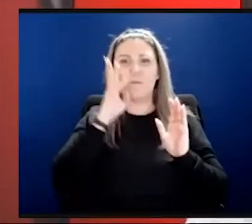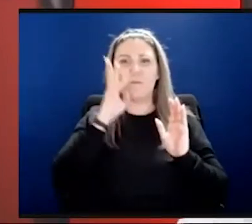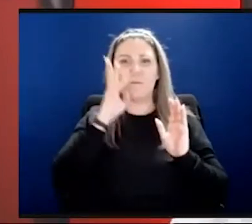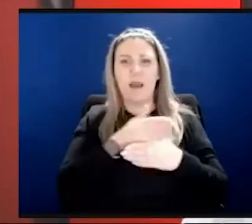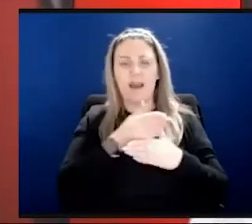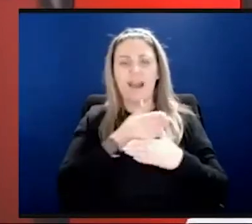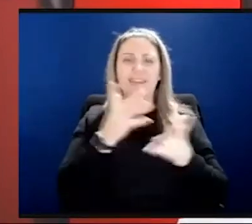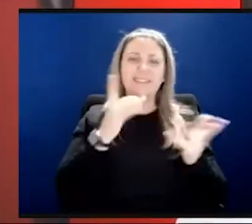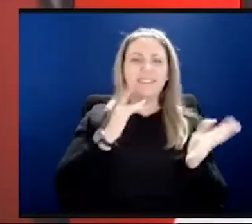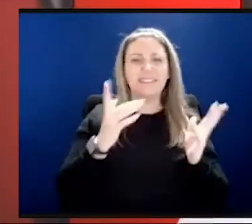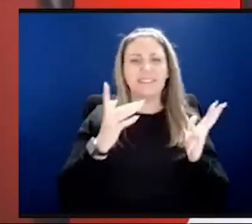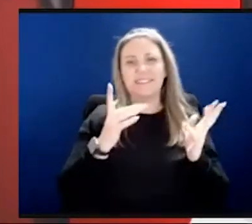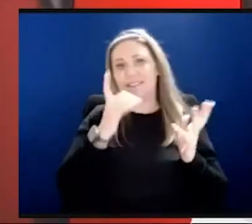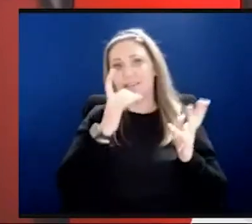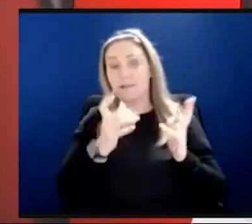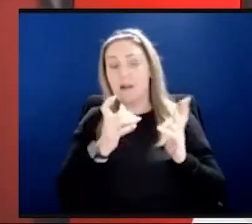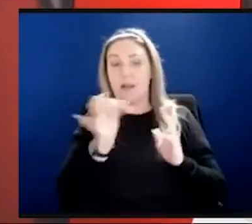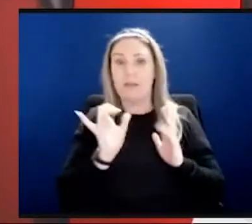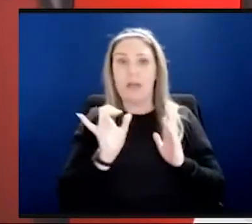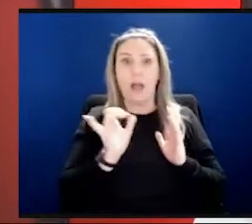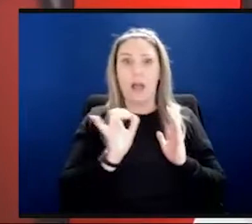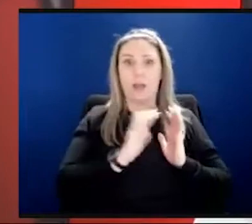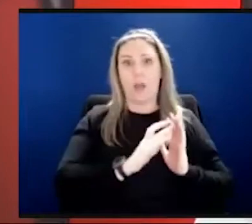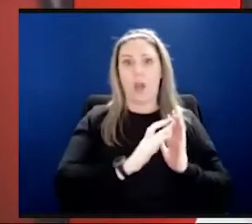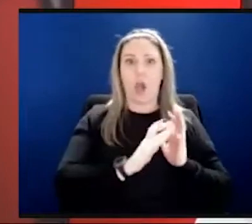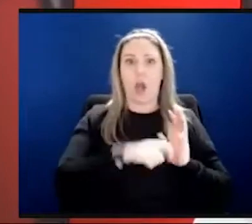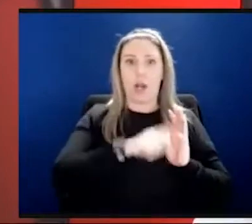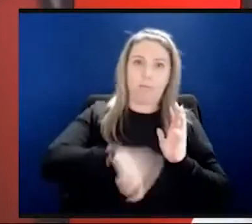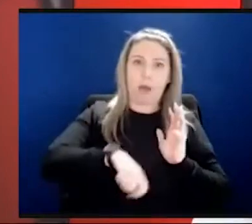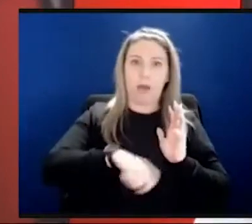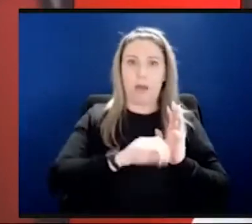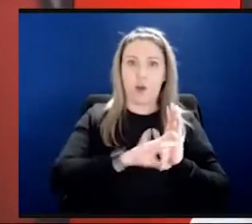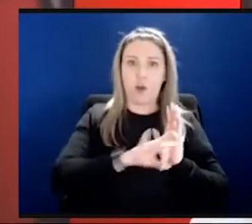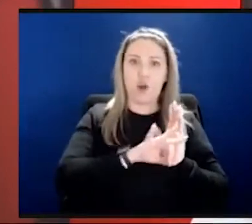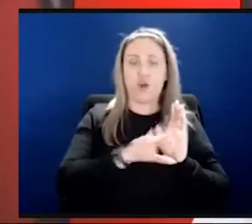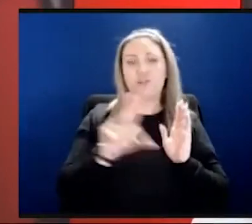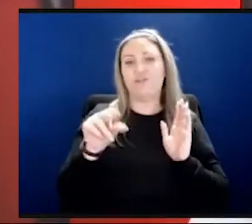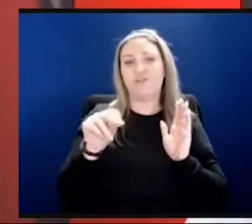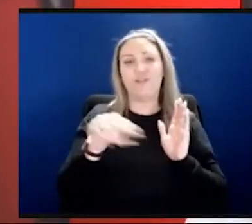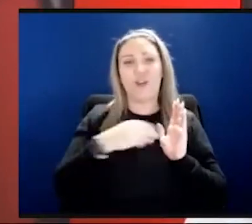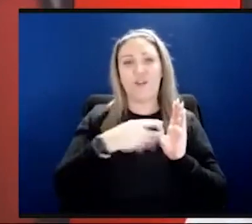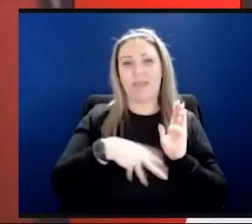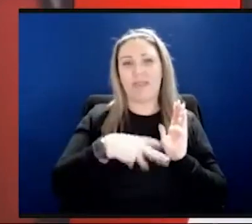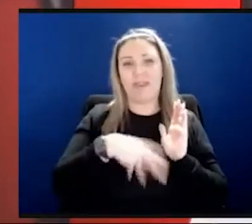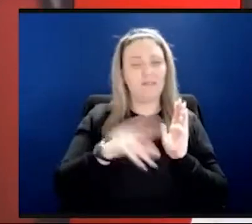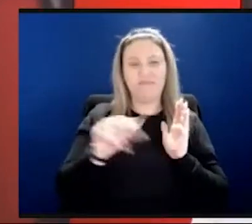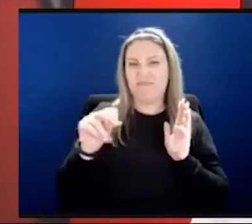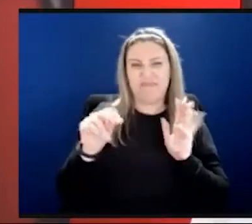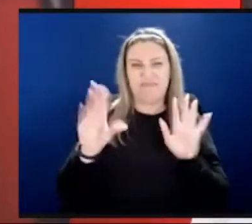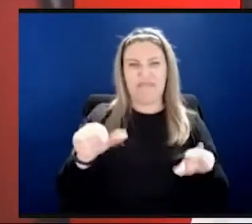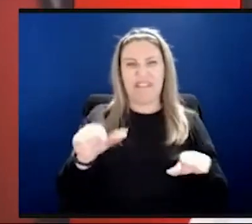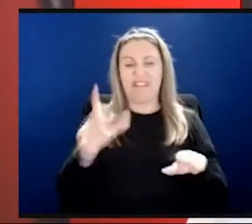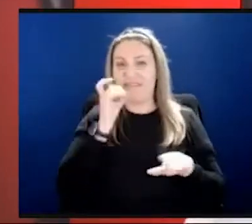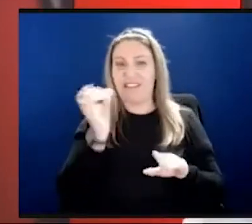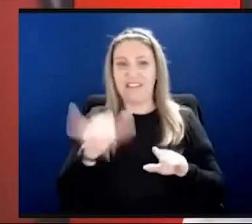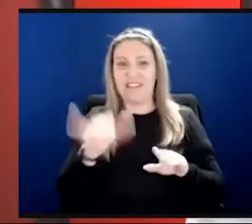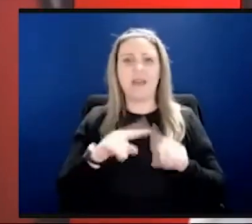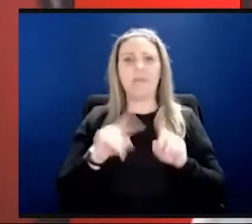pump was out of his heart and he had a big hole in it that like was a cartoon. that was leaking. Yeah, like it wasn't robot, anything right? like that. But it was enough to cause